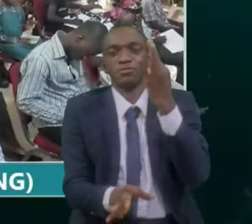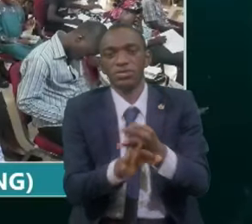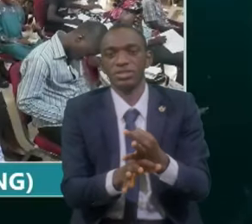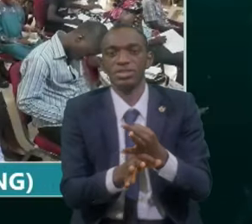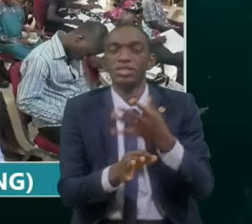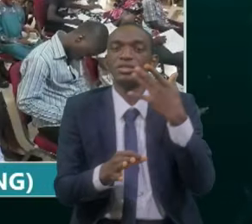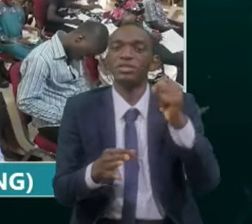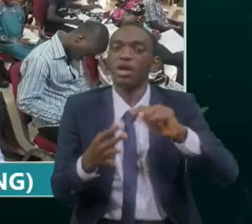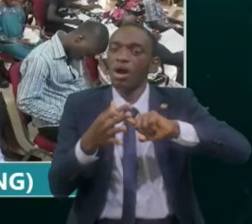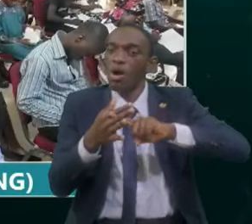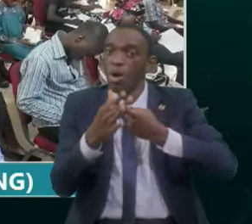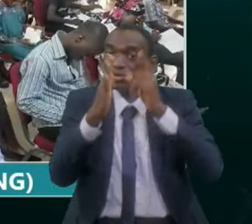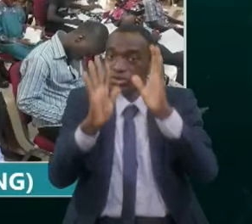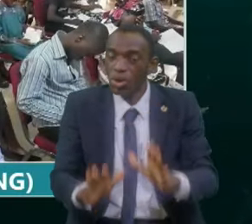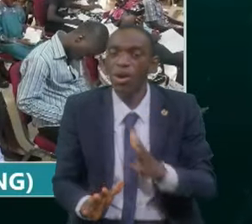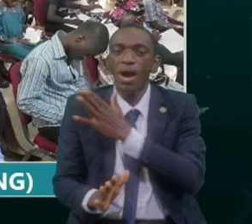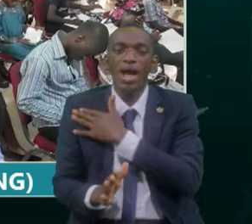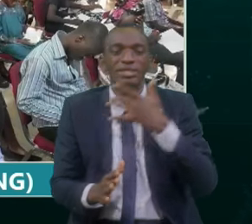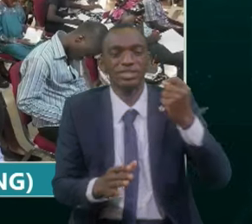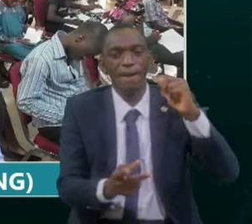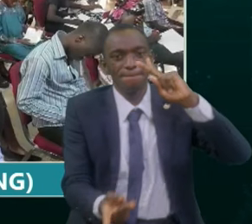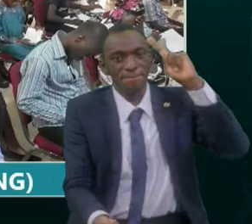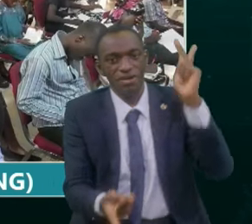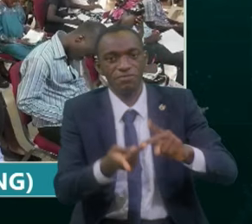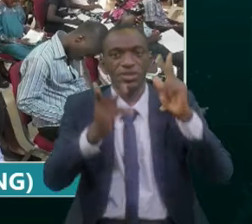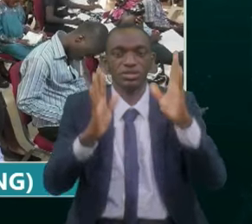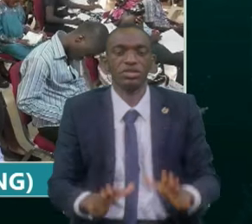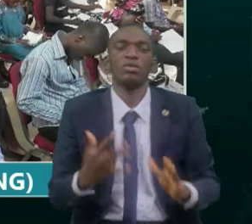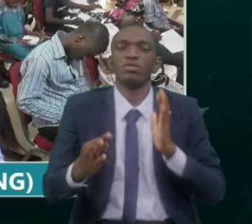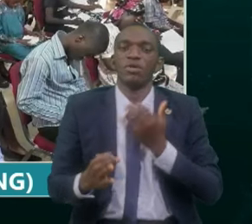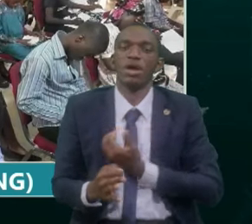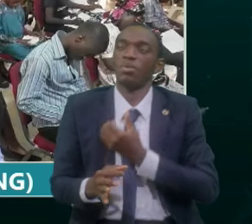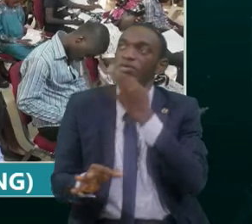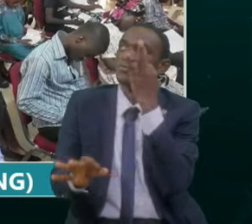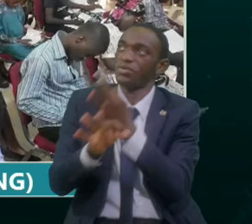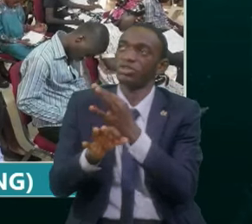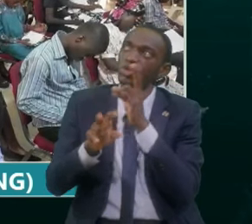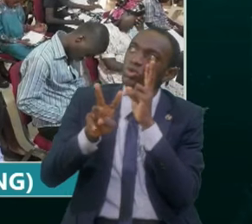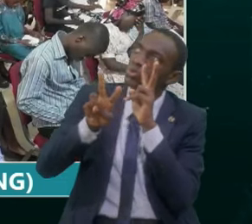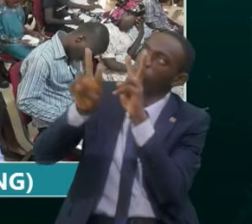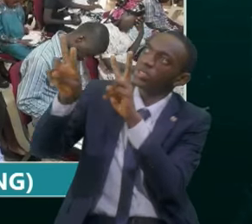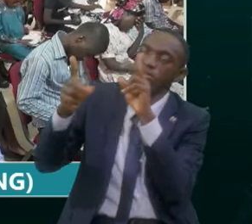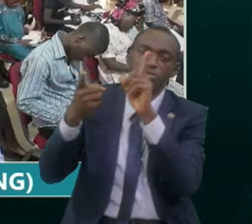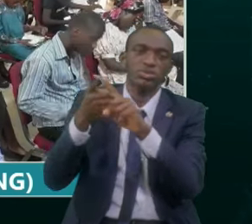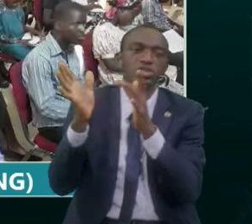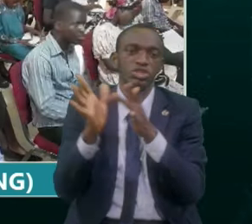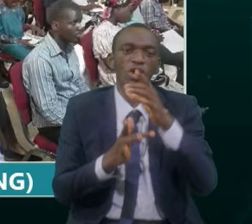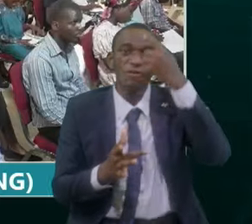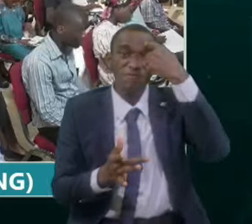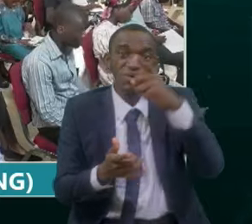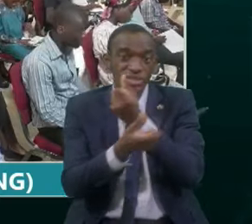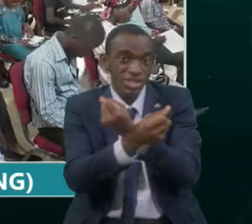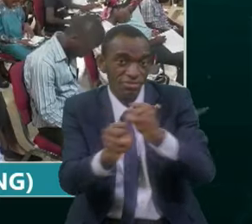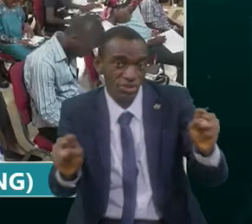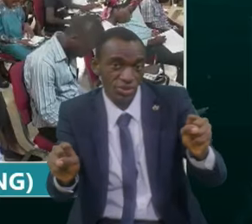the perfecter of our faith. Looking unto Jesus for salvation, he is